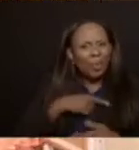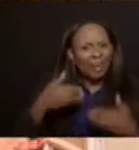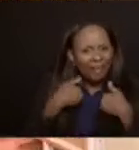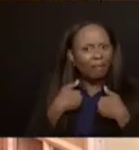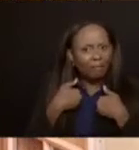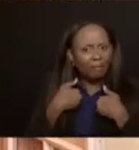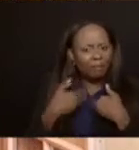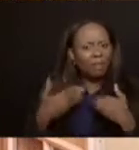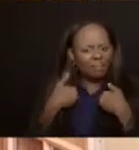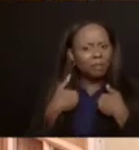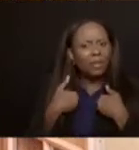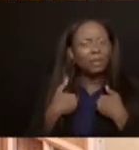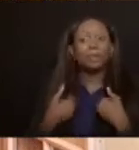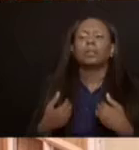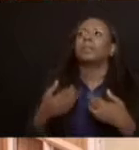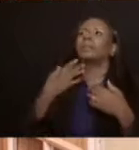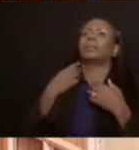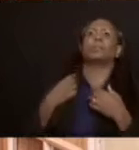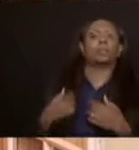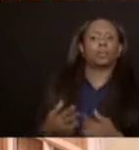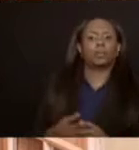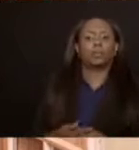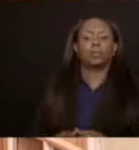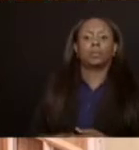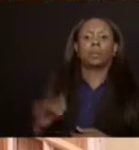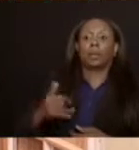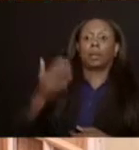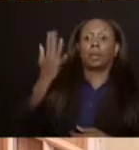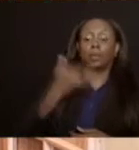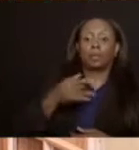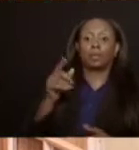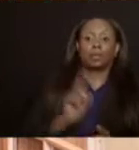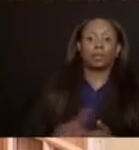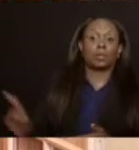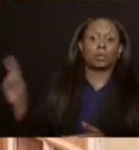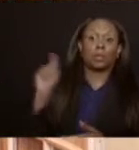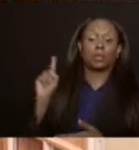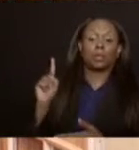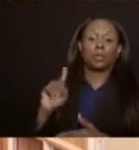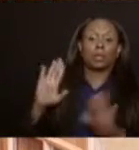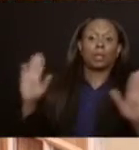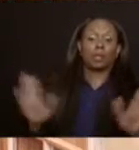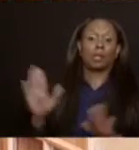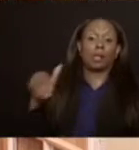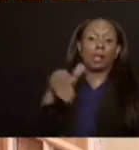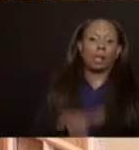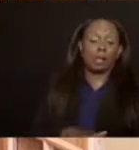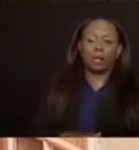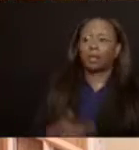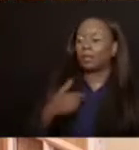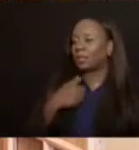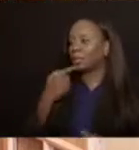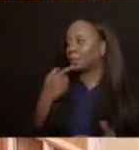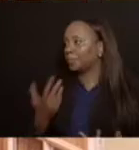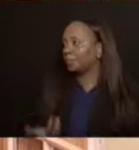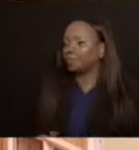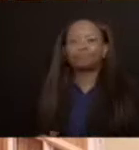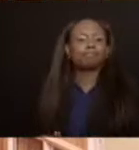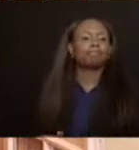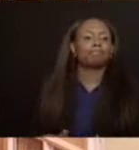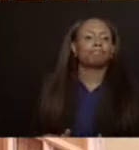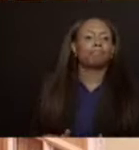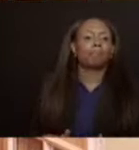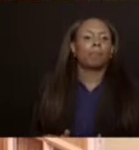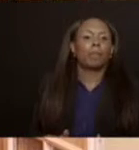to HR, and that is why last Sunday night I would have indicated to you that I was leaving the address to